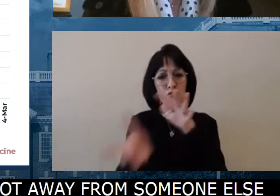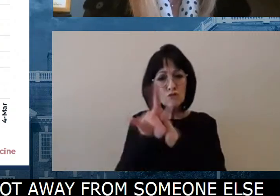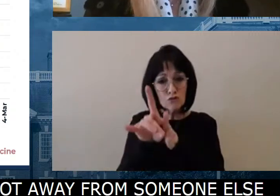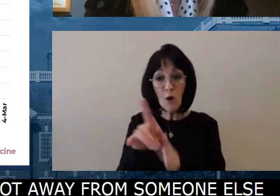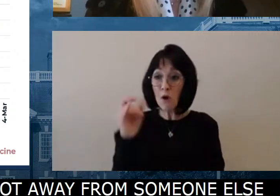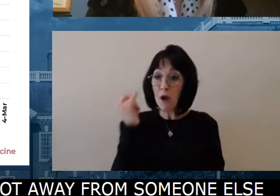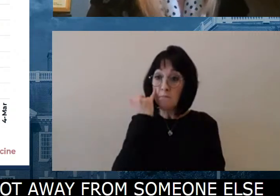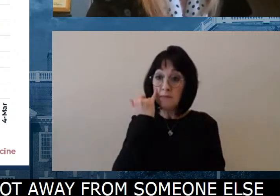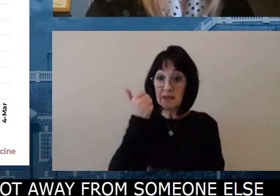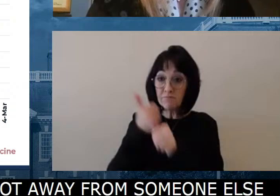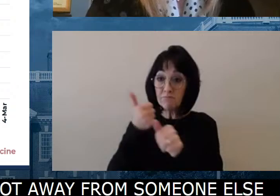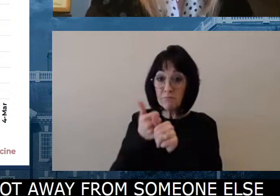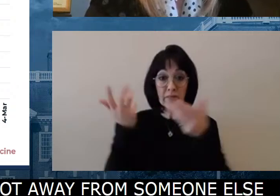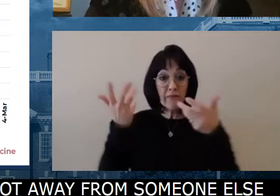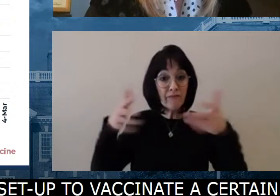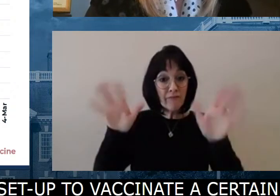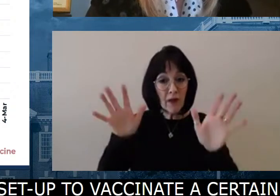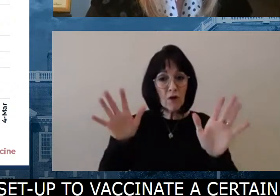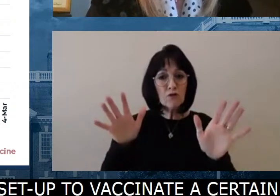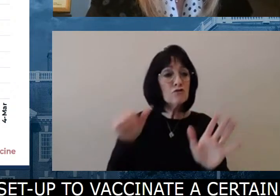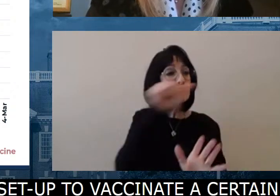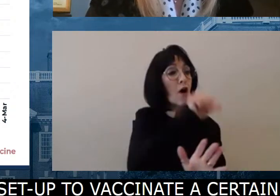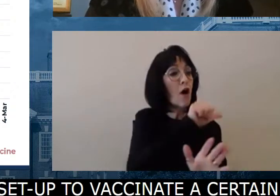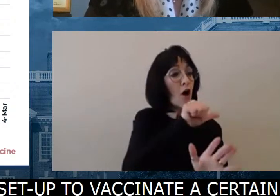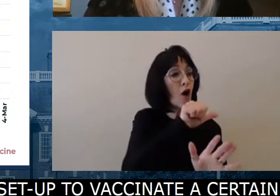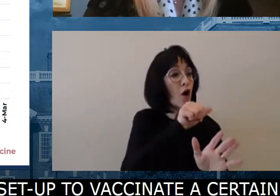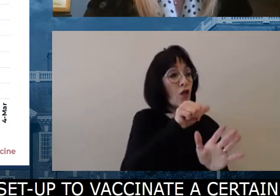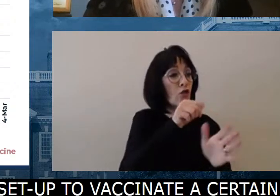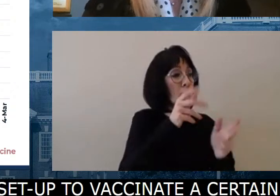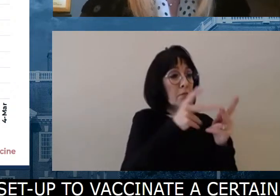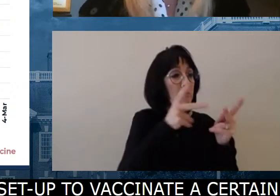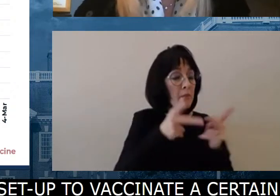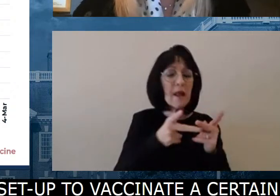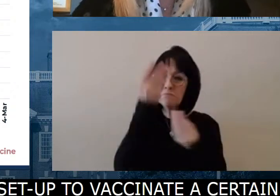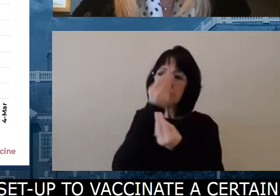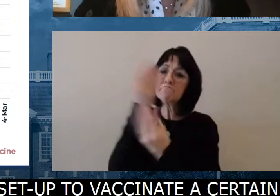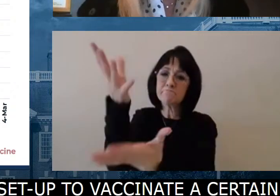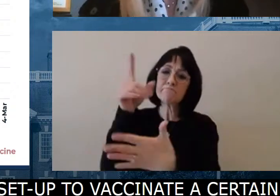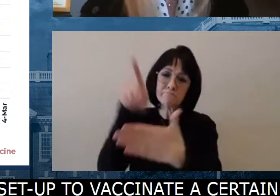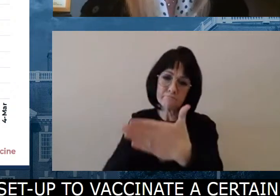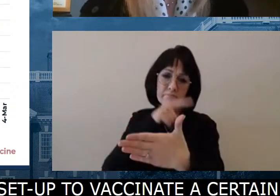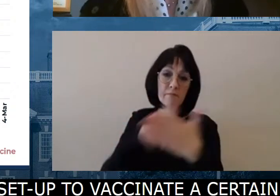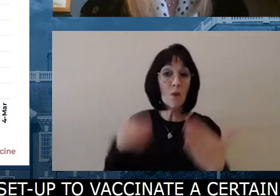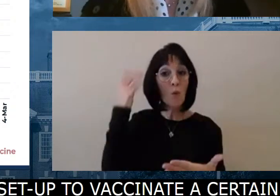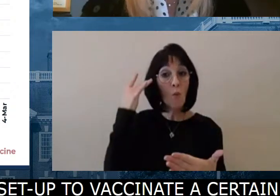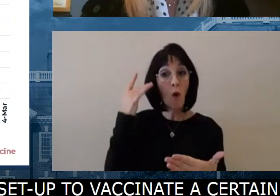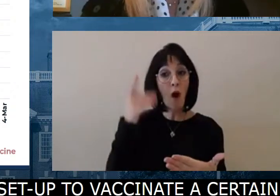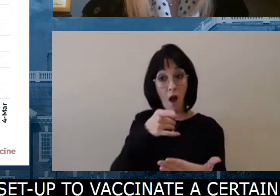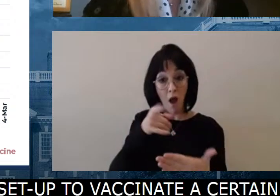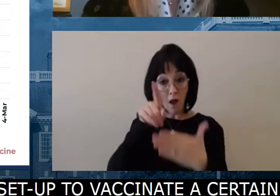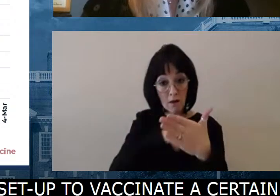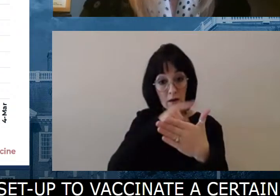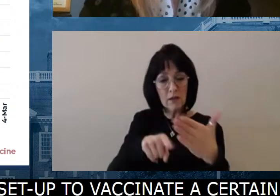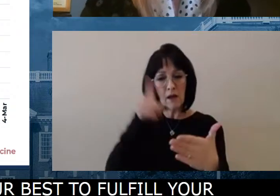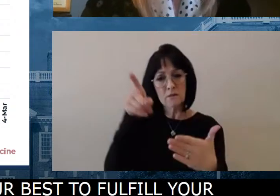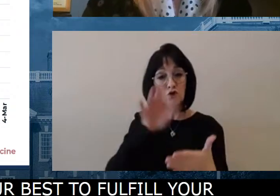when you have made them, or make sure you get it canceled so that somebody else can take that